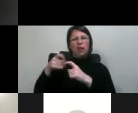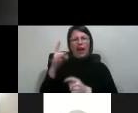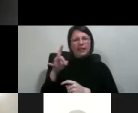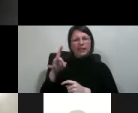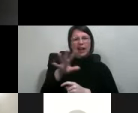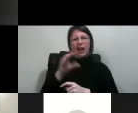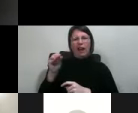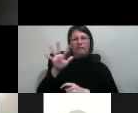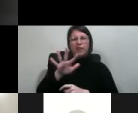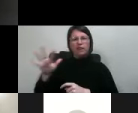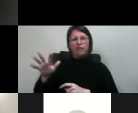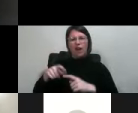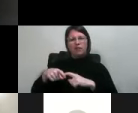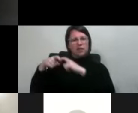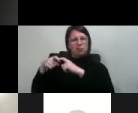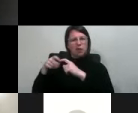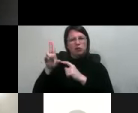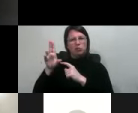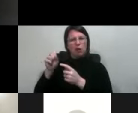55.